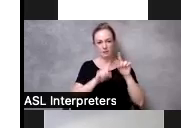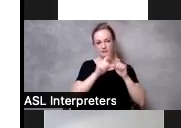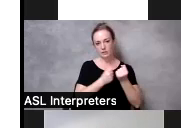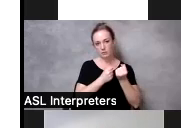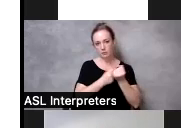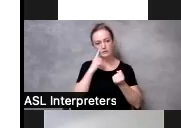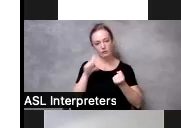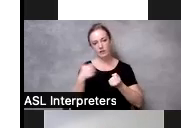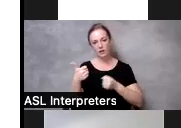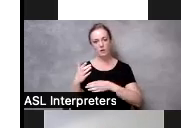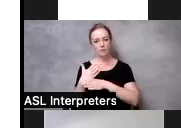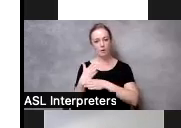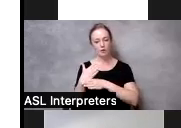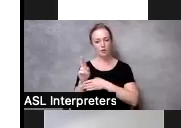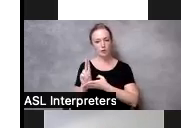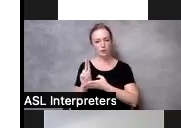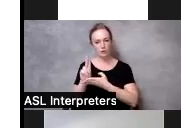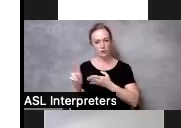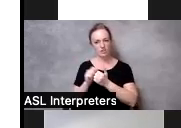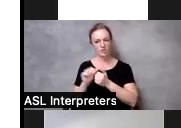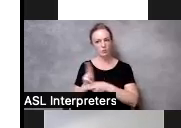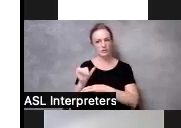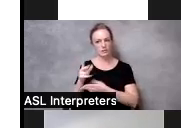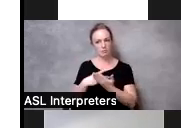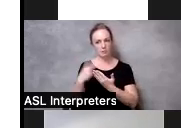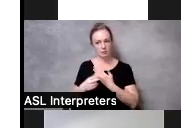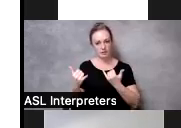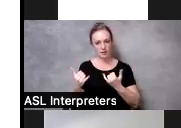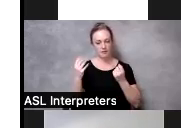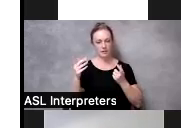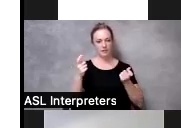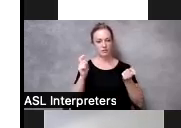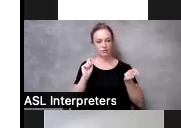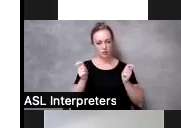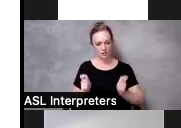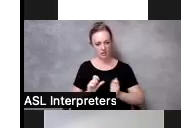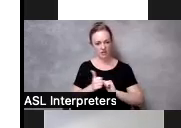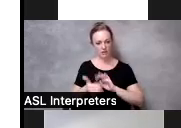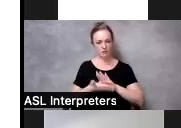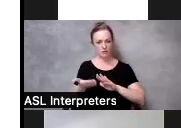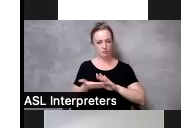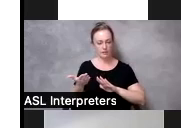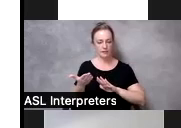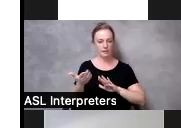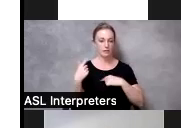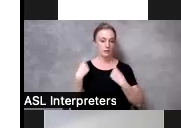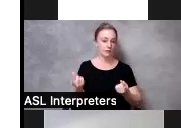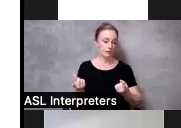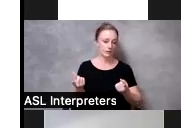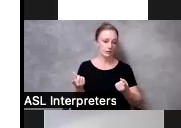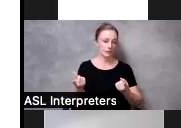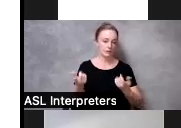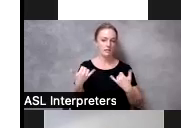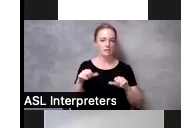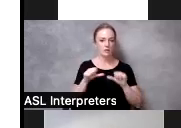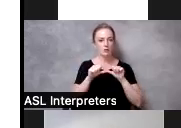other partner universities with that program now, a lot of changes around how that's operating, and that's still